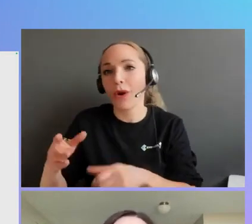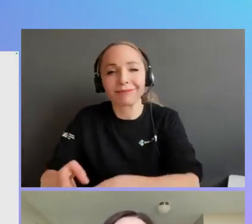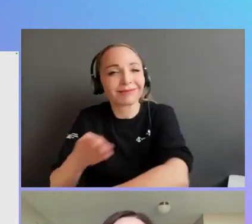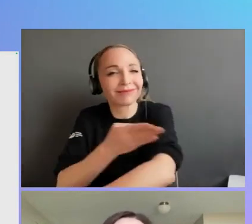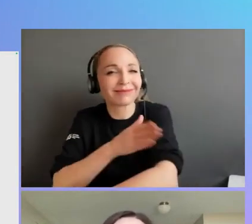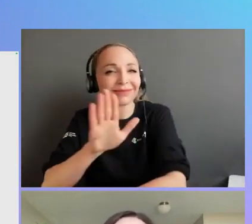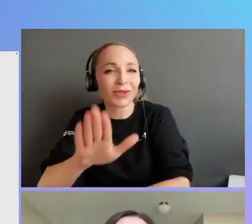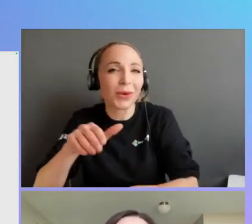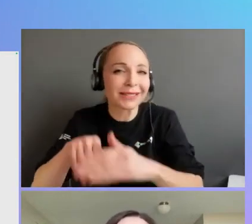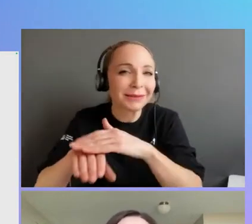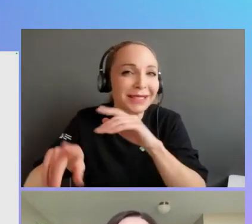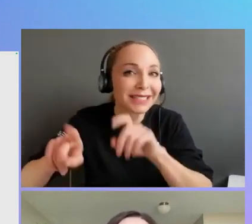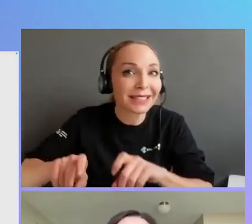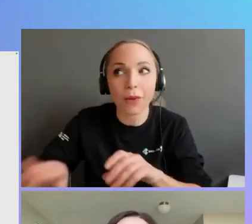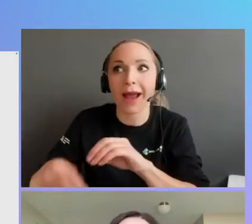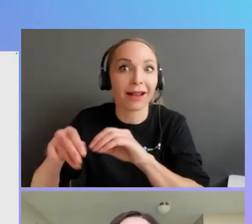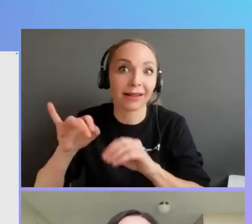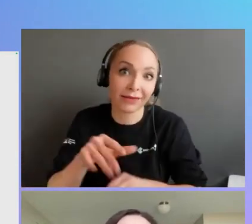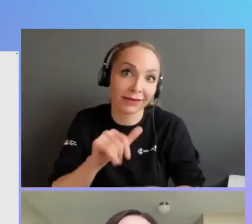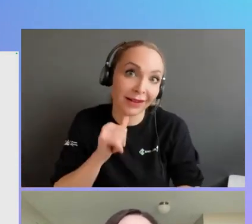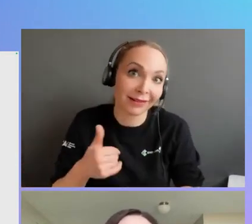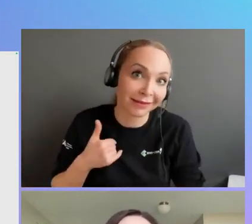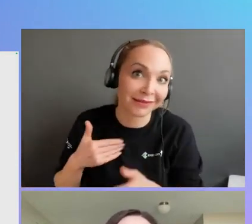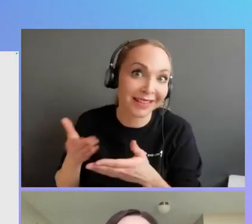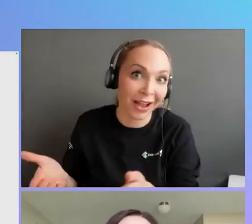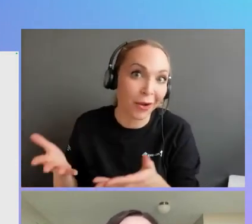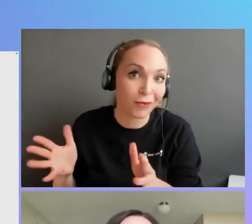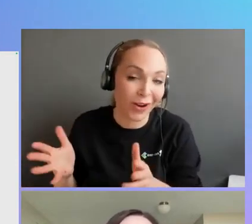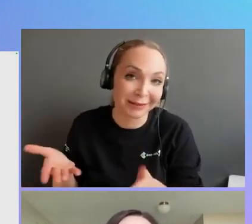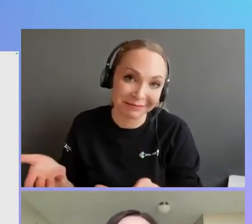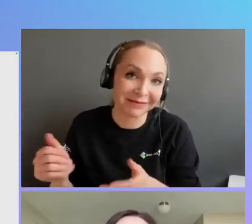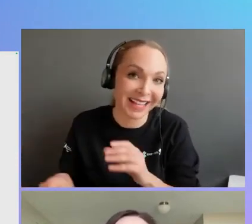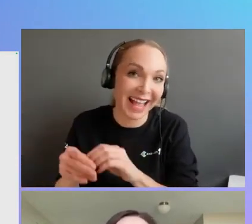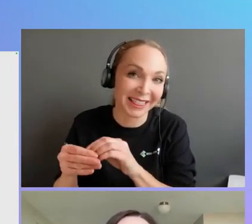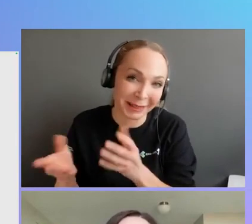or to add accessibility testing if it's not happening there already.